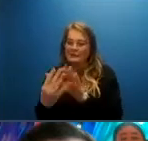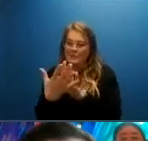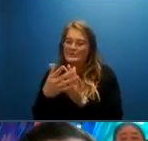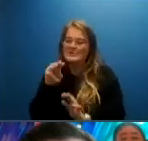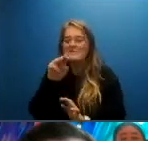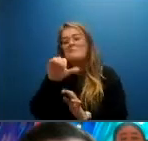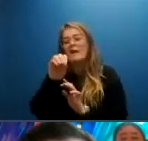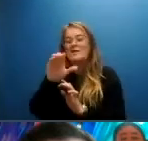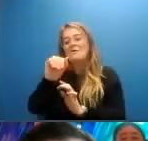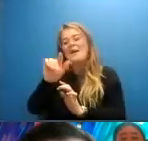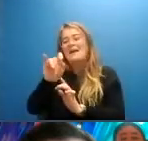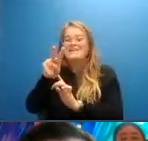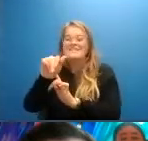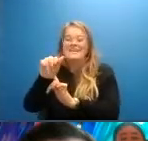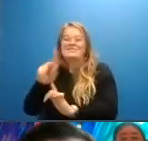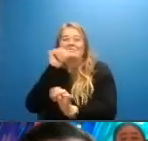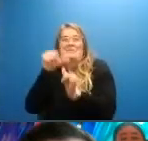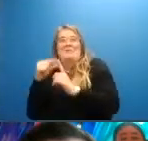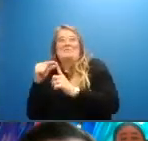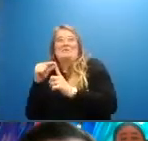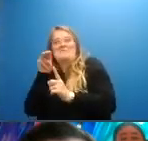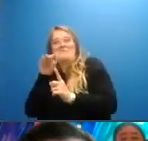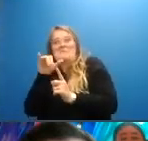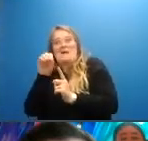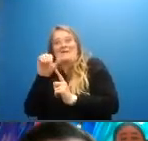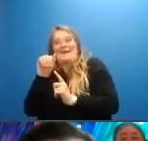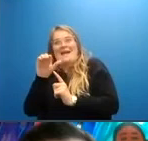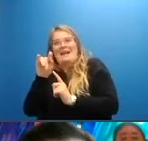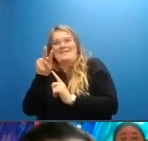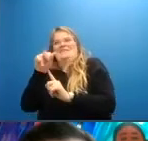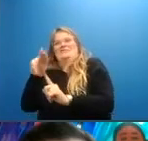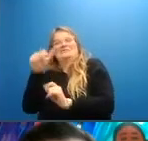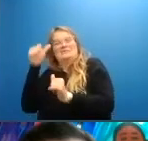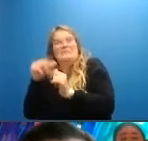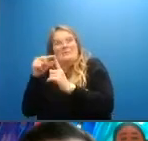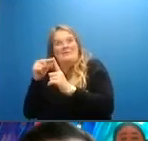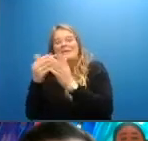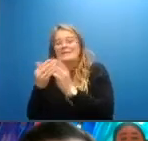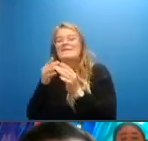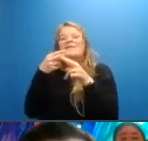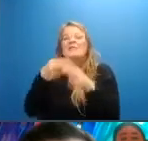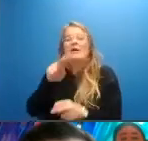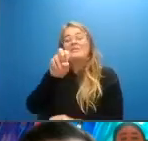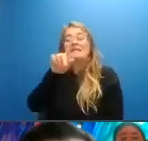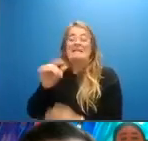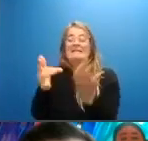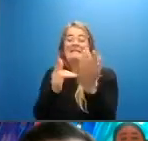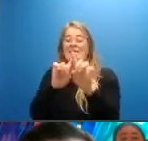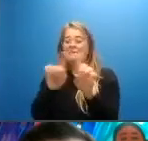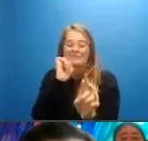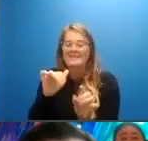myoactivation. I need to remember that word, myoactivation. I call it the needling technique, but it's